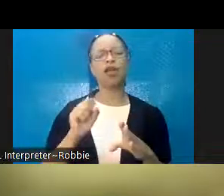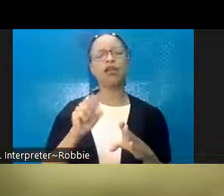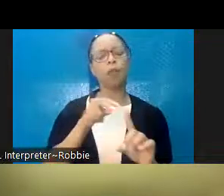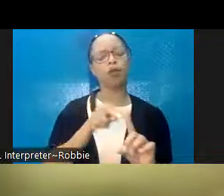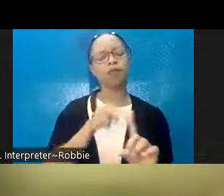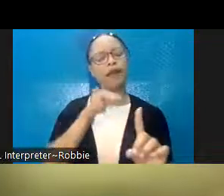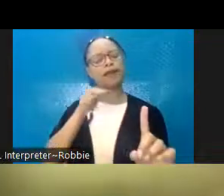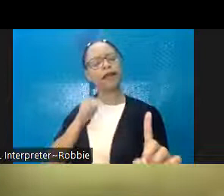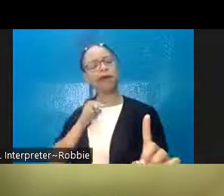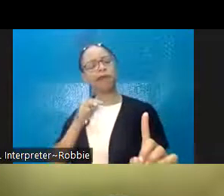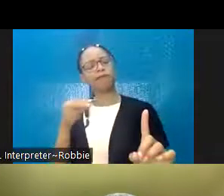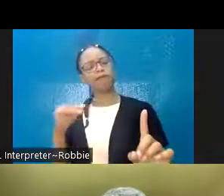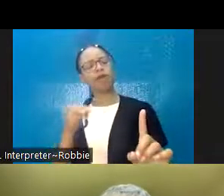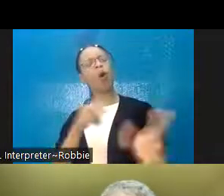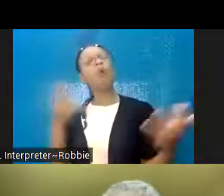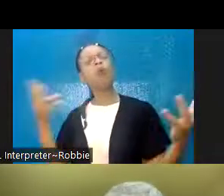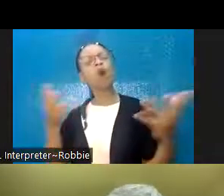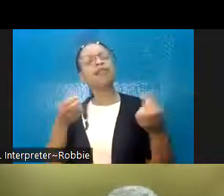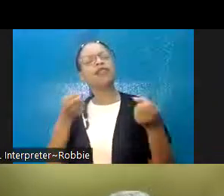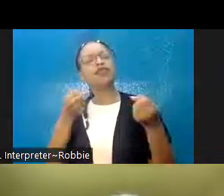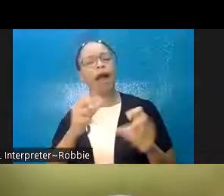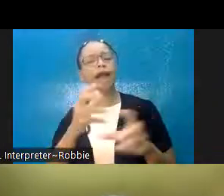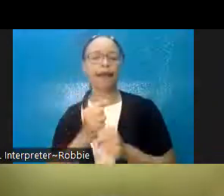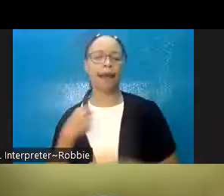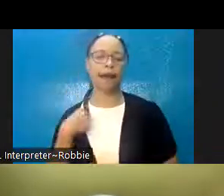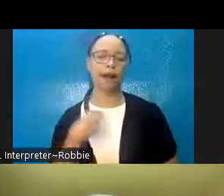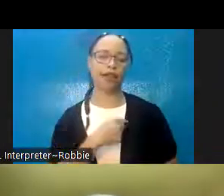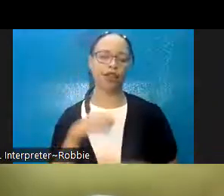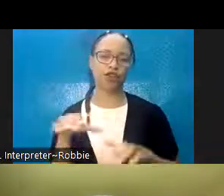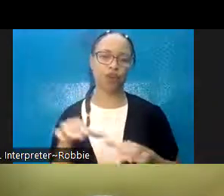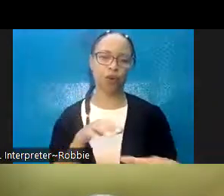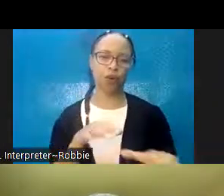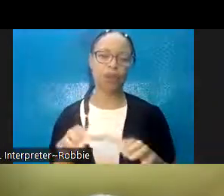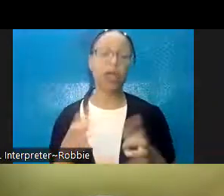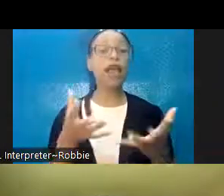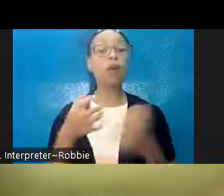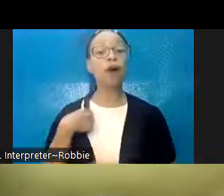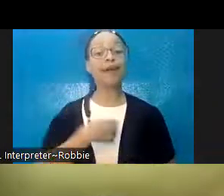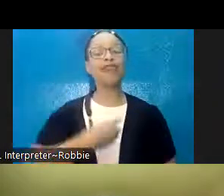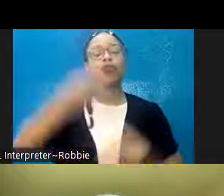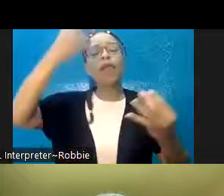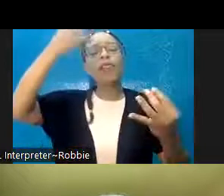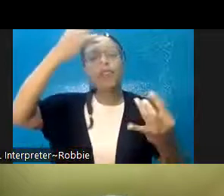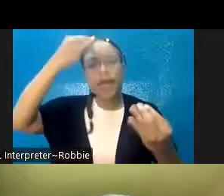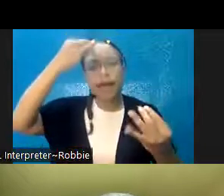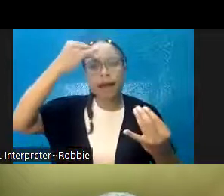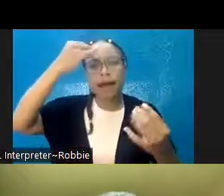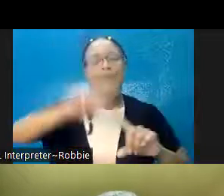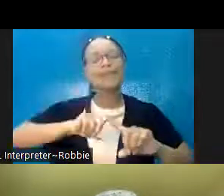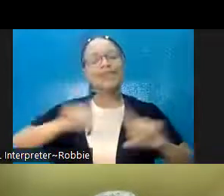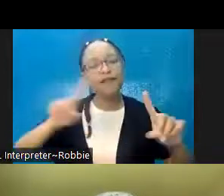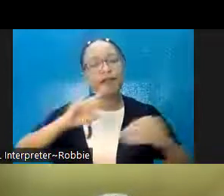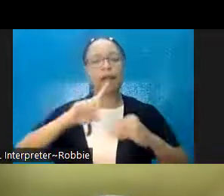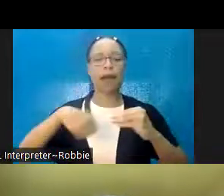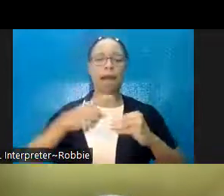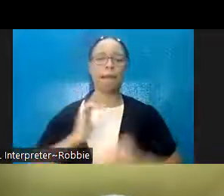it fundamentally trying to get us to do? It's trying to get us to think, right, differently about our